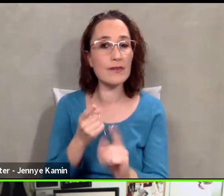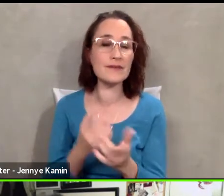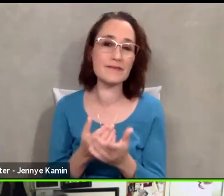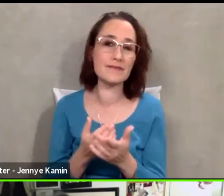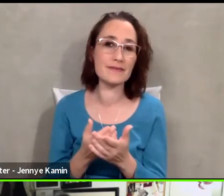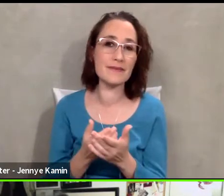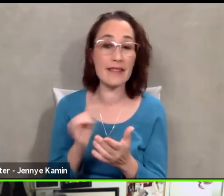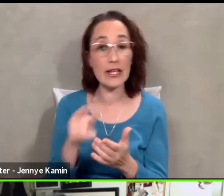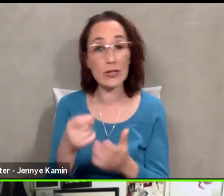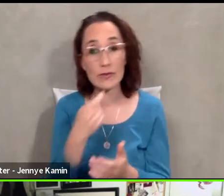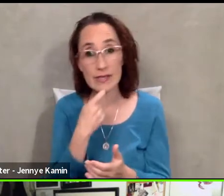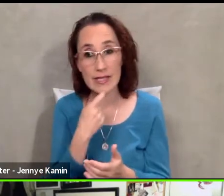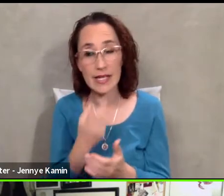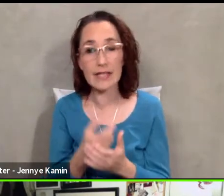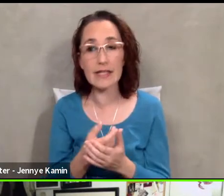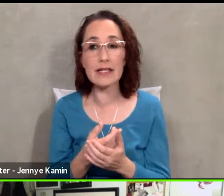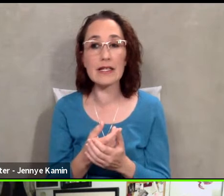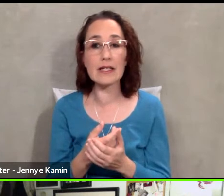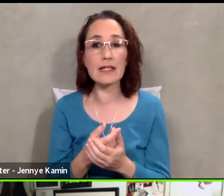as you said, I always wanted to